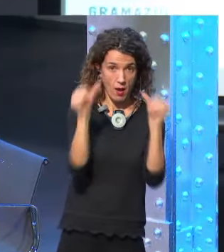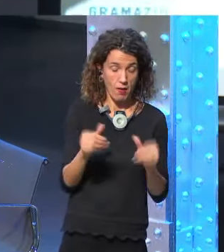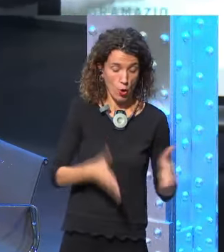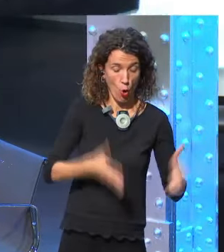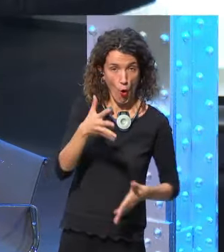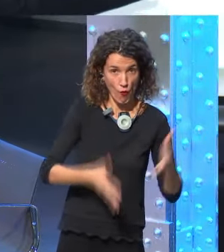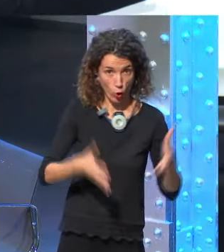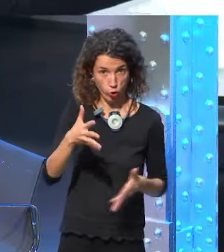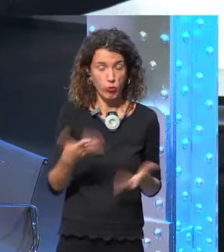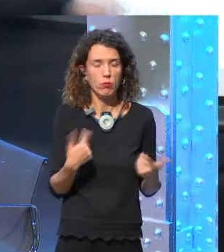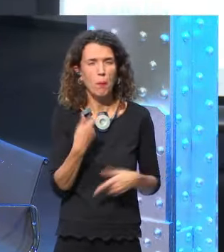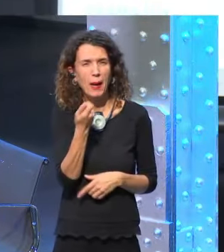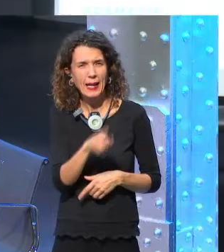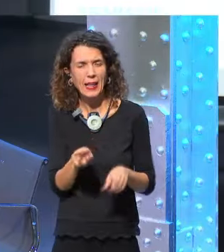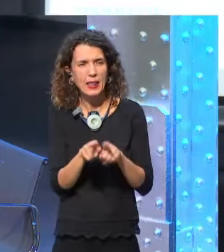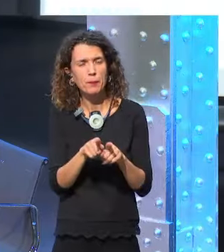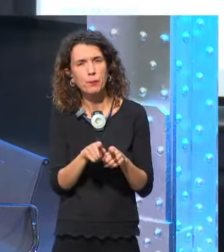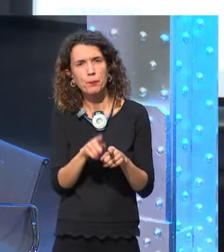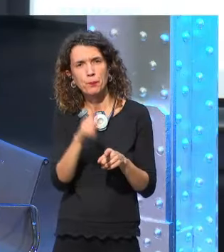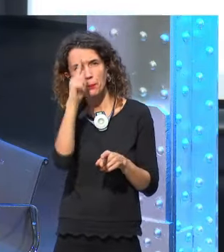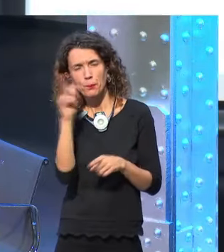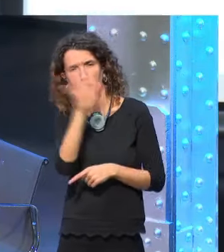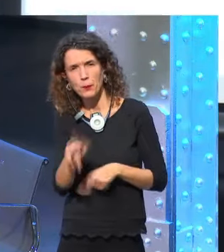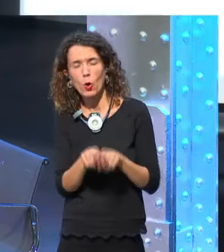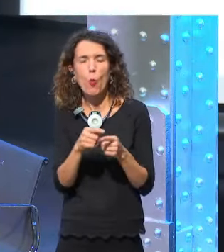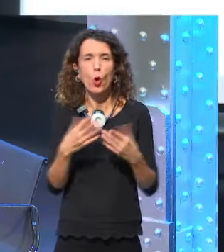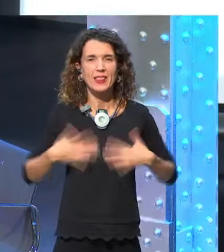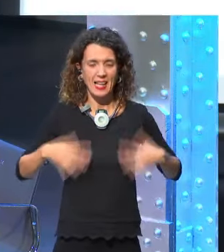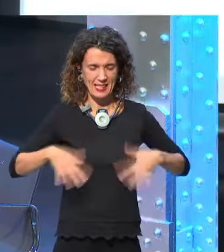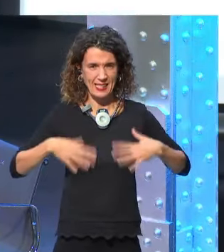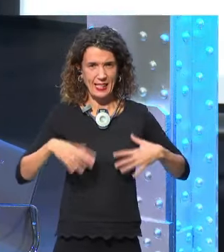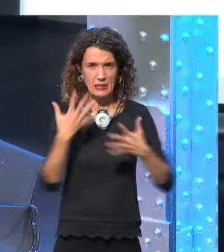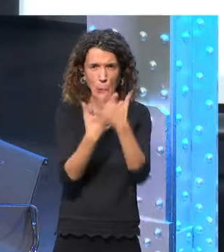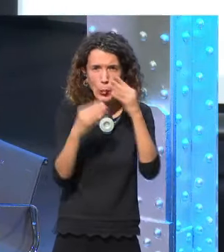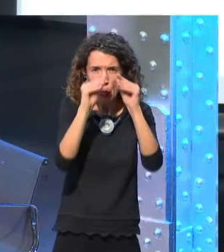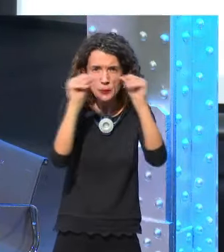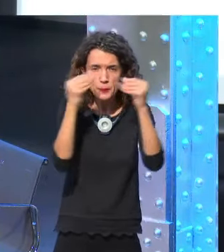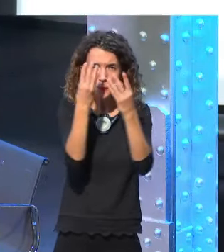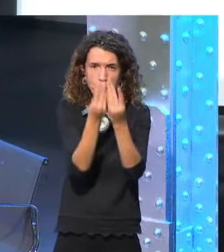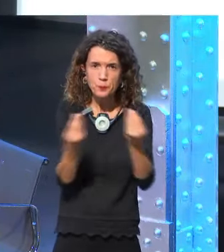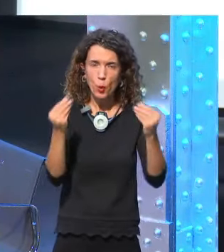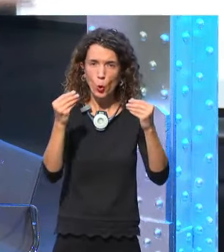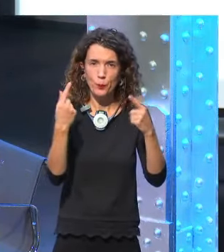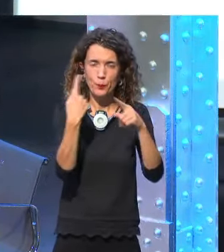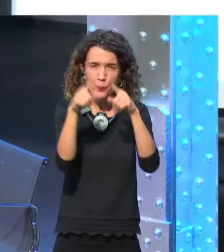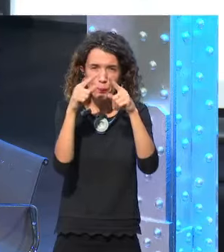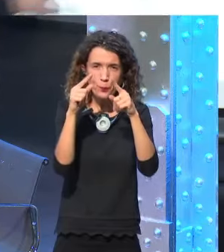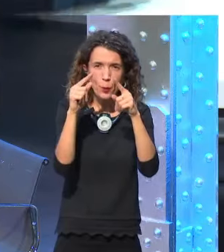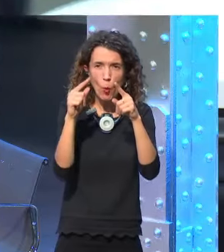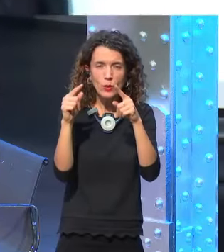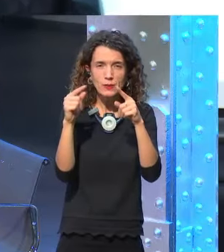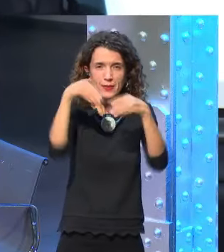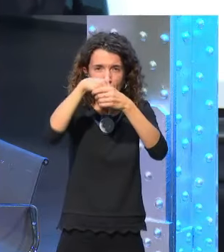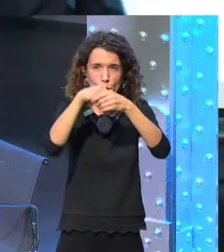like a textile. You sense that there is many parts, but these parts somehow take form, they